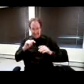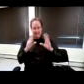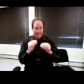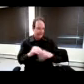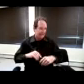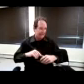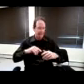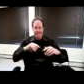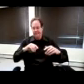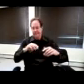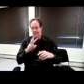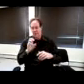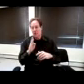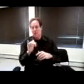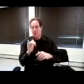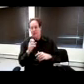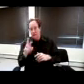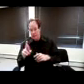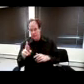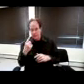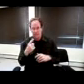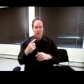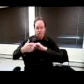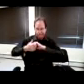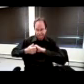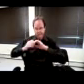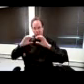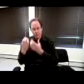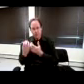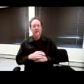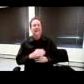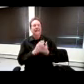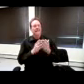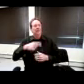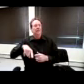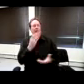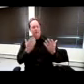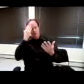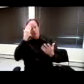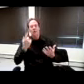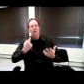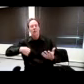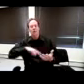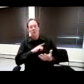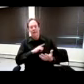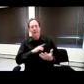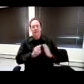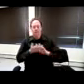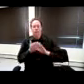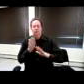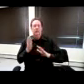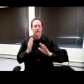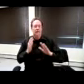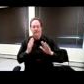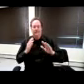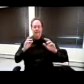webinars for affinity groups. And then some of you might know where we run a series of live